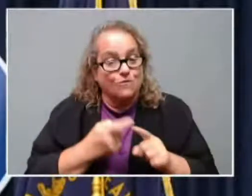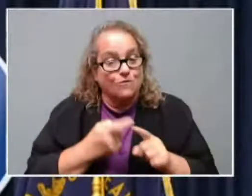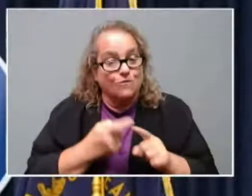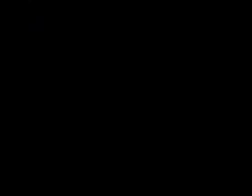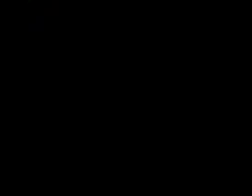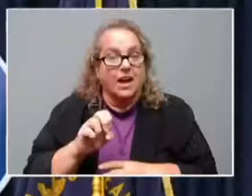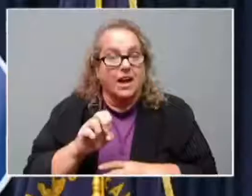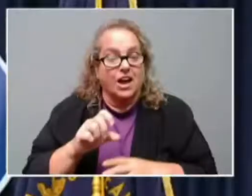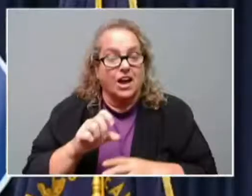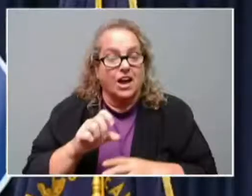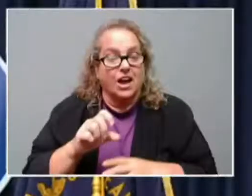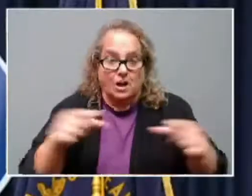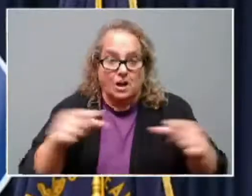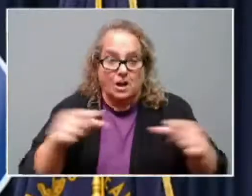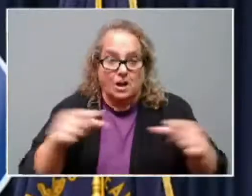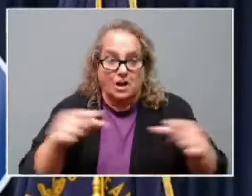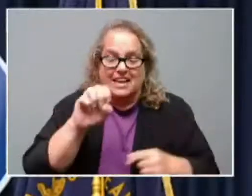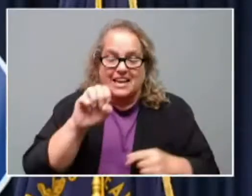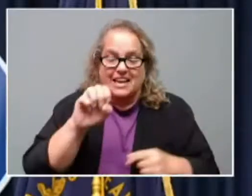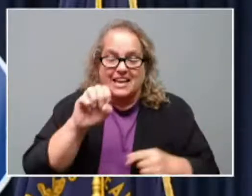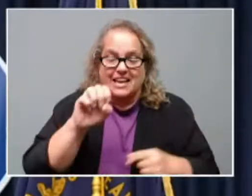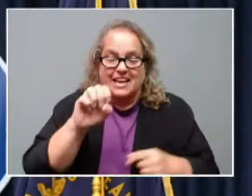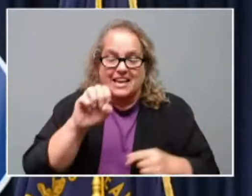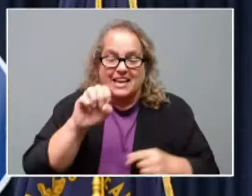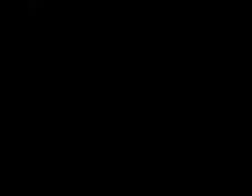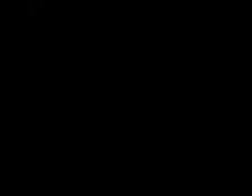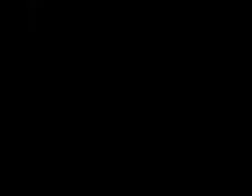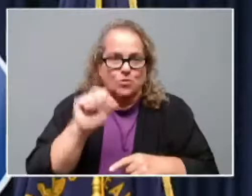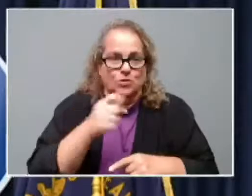with ambassador to the United States, and one of the messages